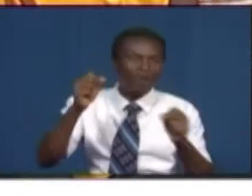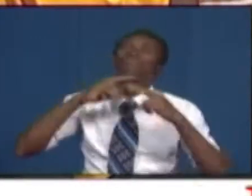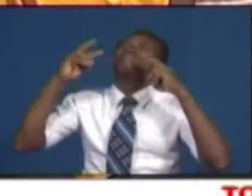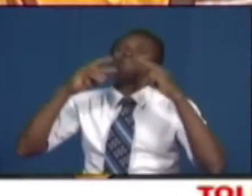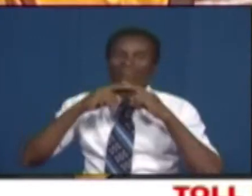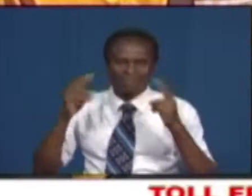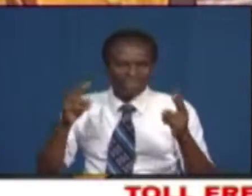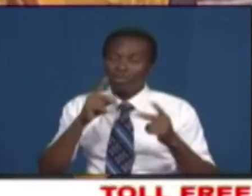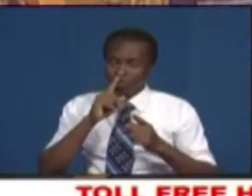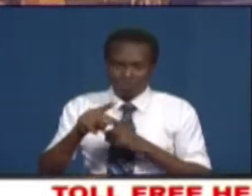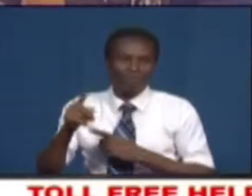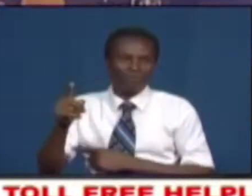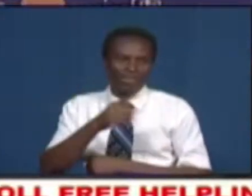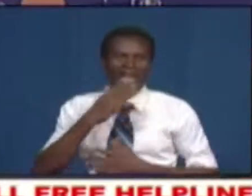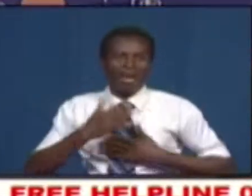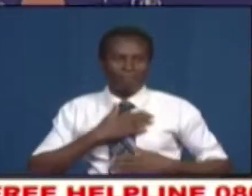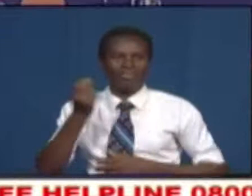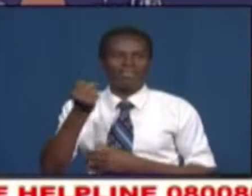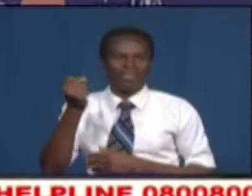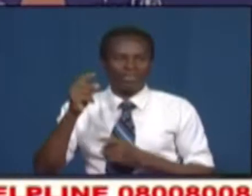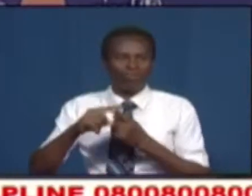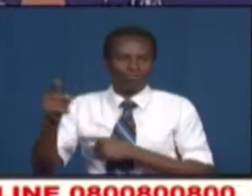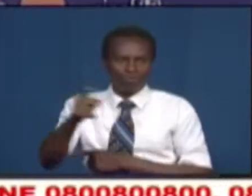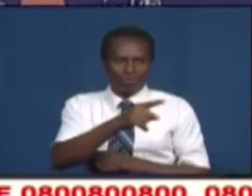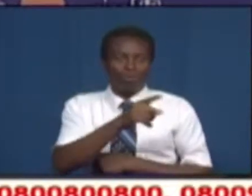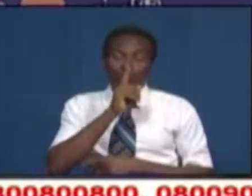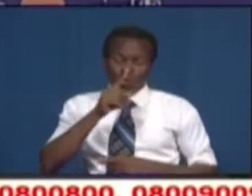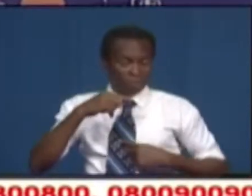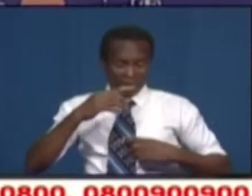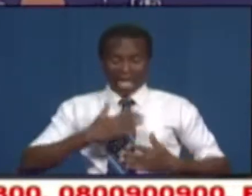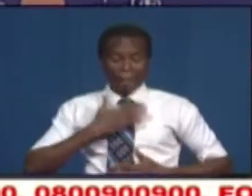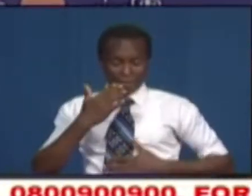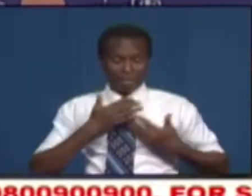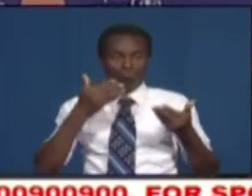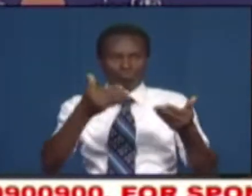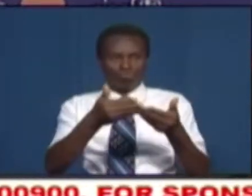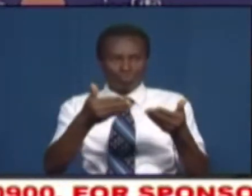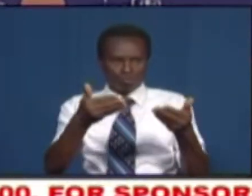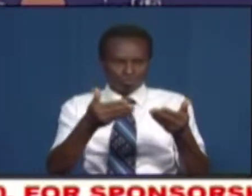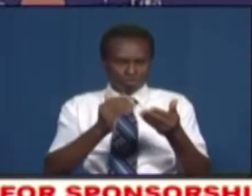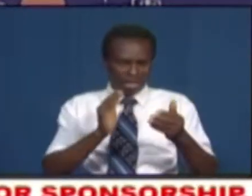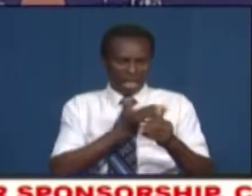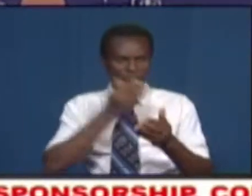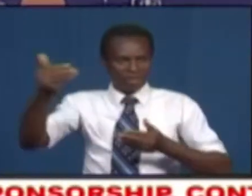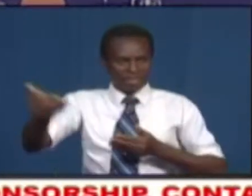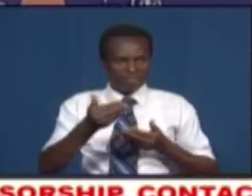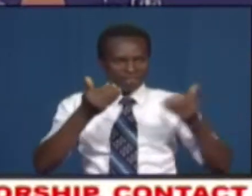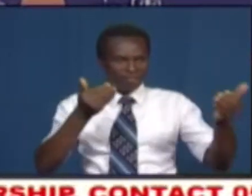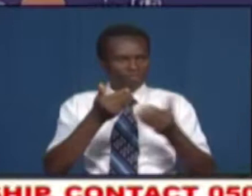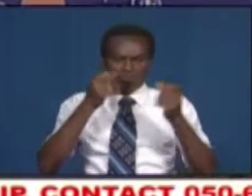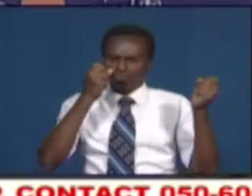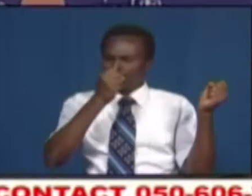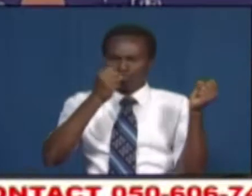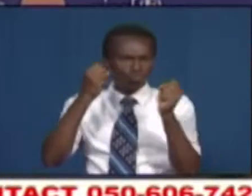happy Saturday to you, and I am pleased to introduce to you our very strong panelists who are going